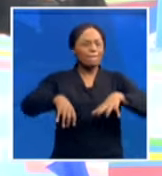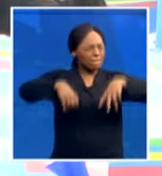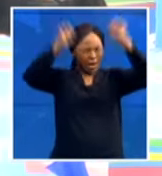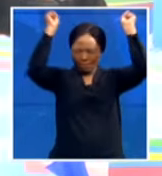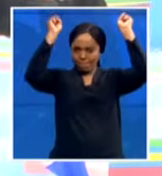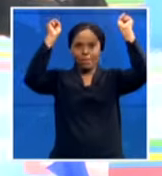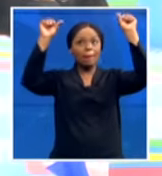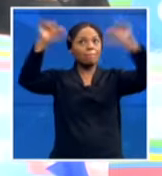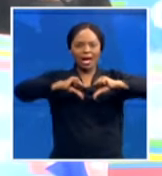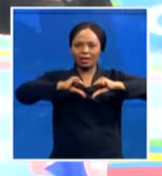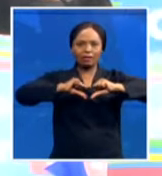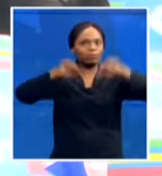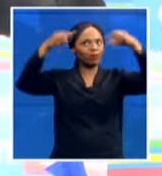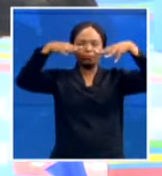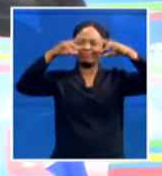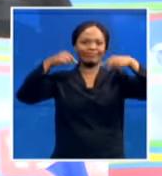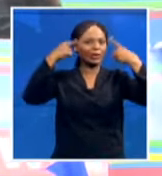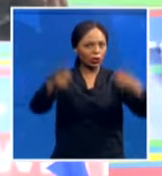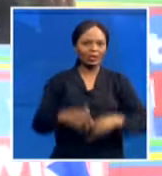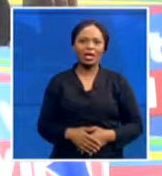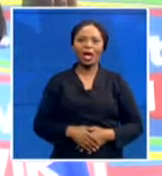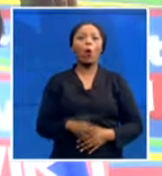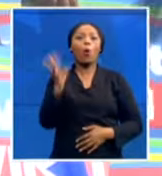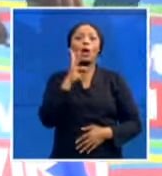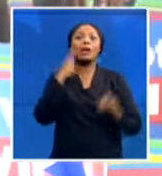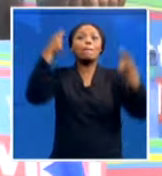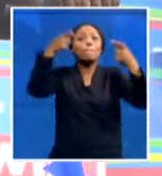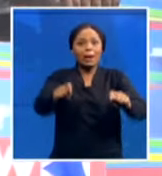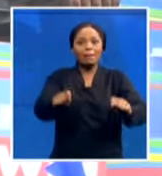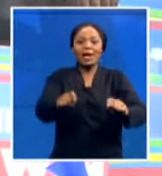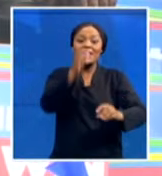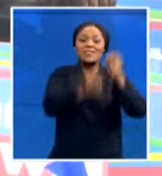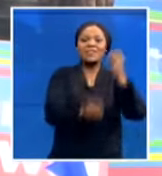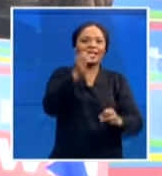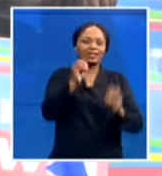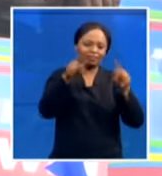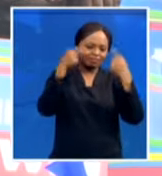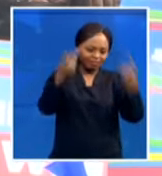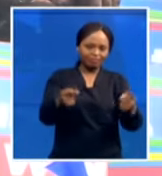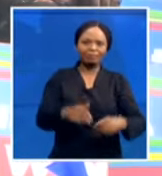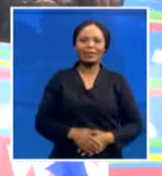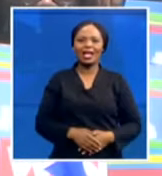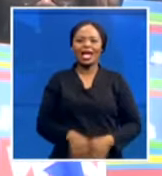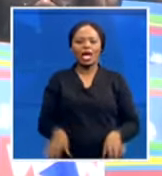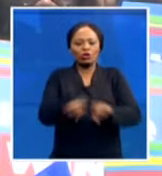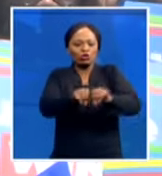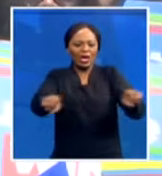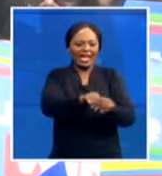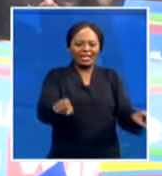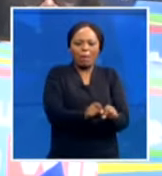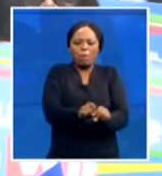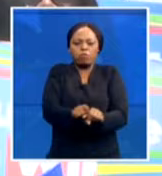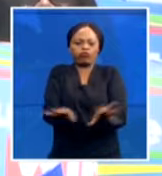is going to go off and there's going to be nobody to fix it. The sewage plants are going to break down and communities will have to ask